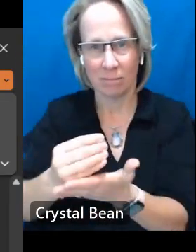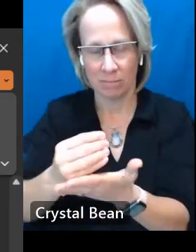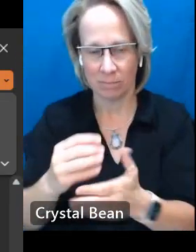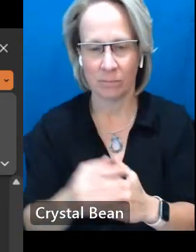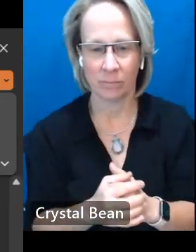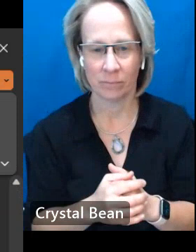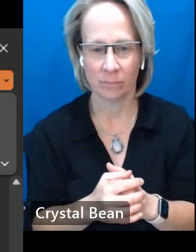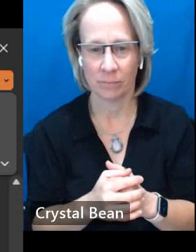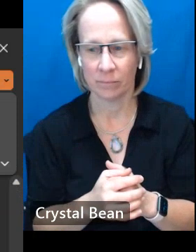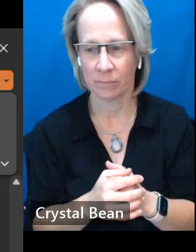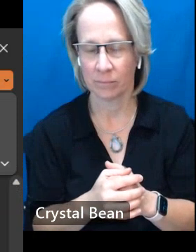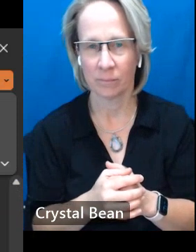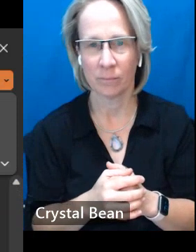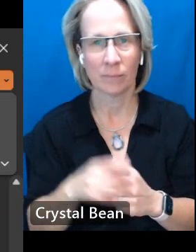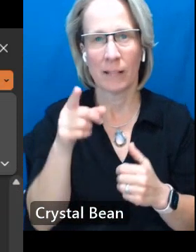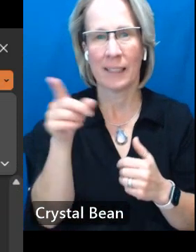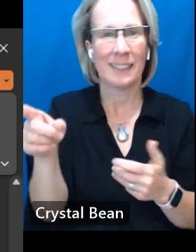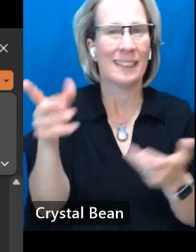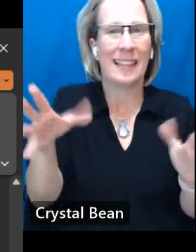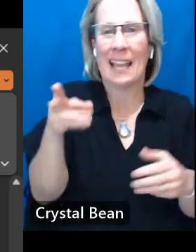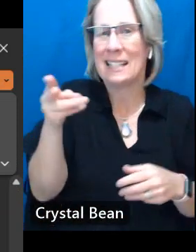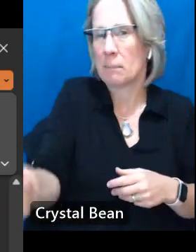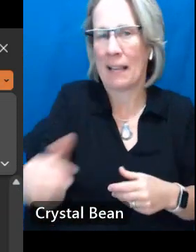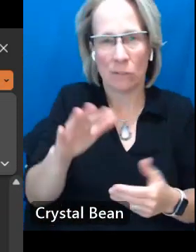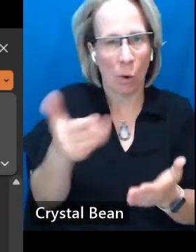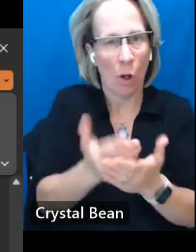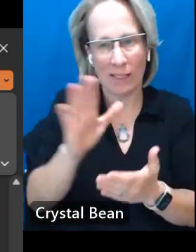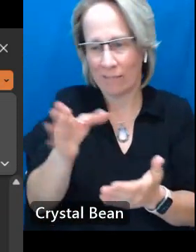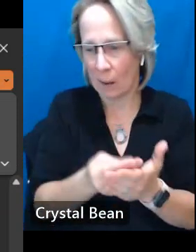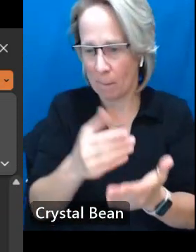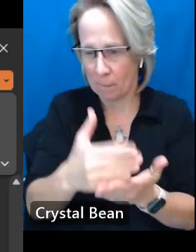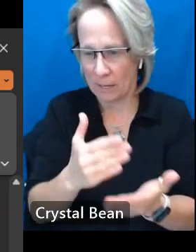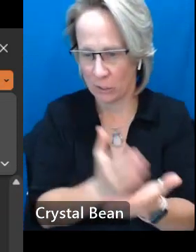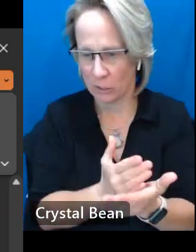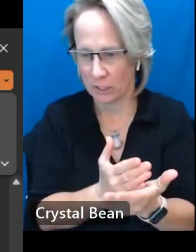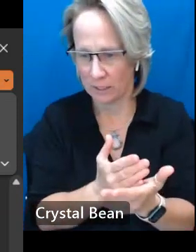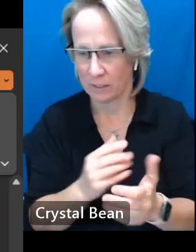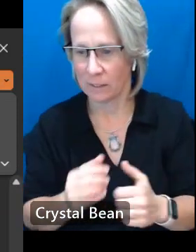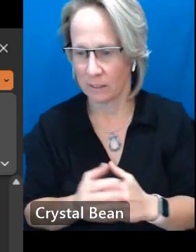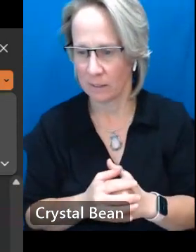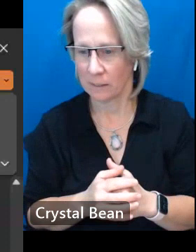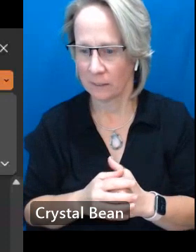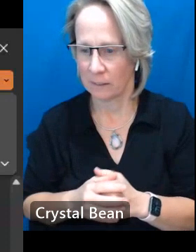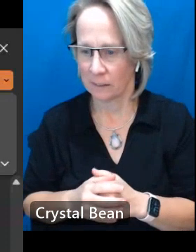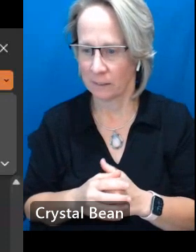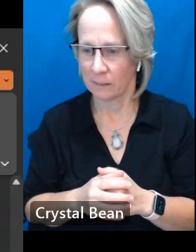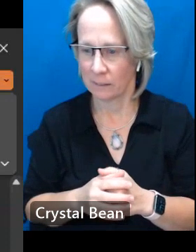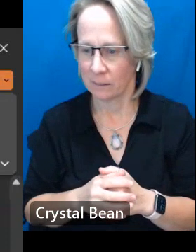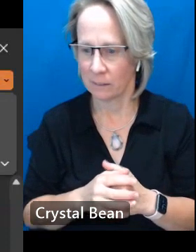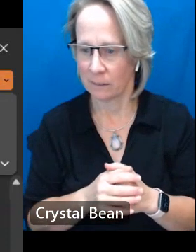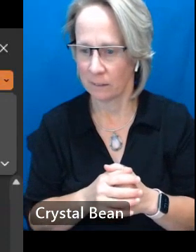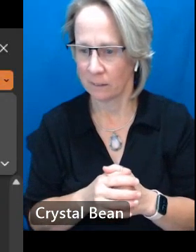Department. They spent all of this budget, okay? So that's the sort of information that you get.